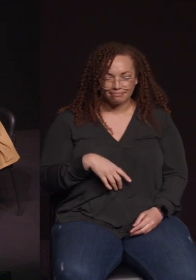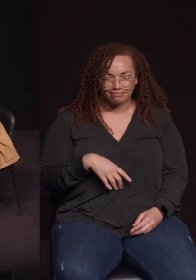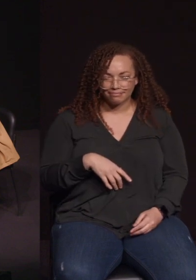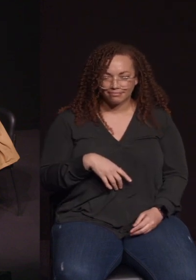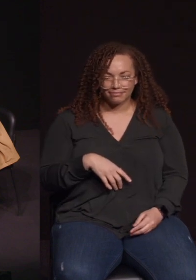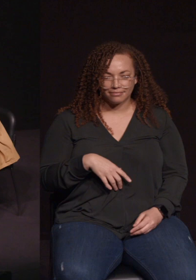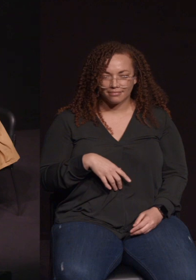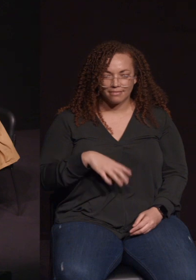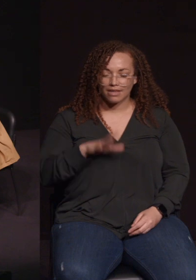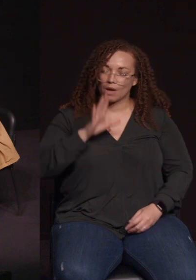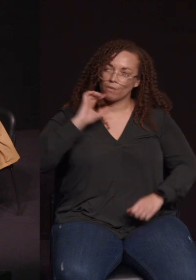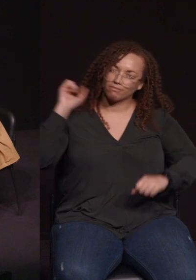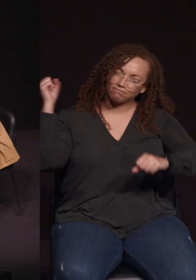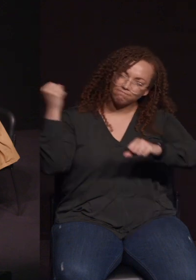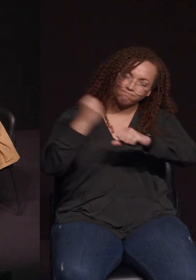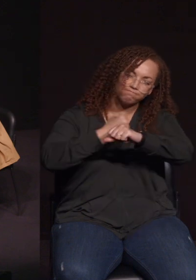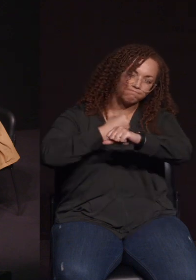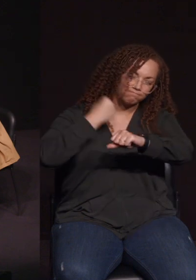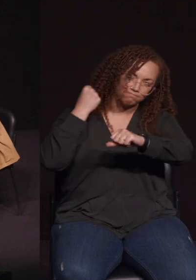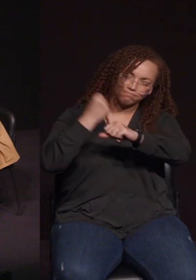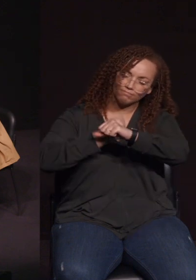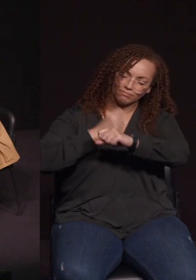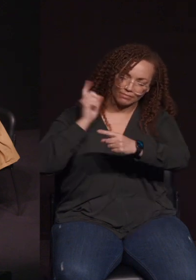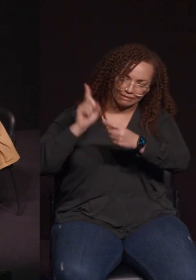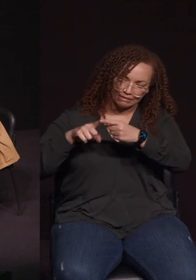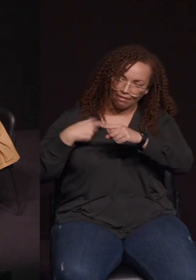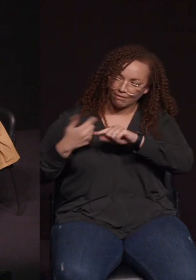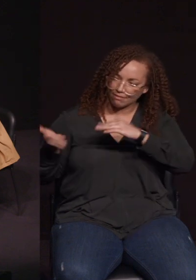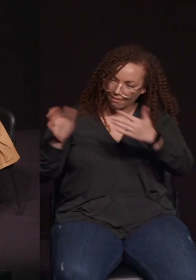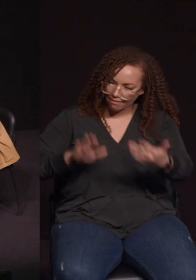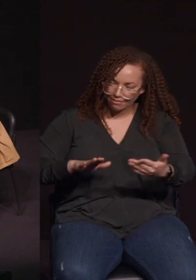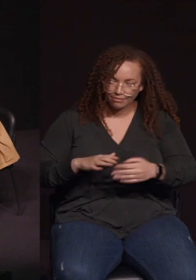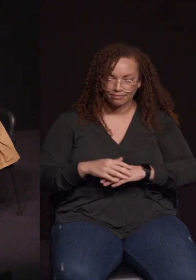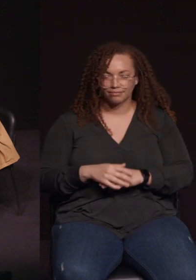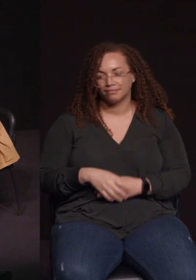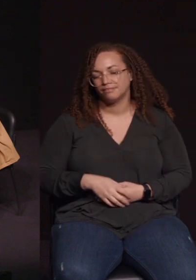I'm going to fight this fight to the day I die.